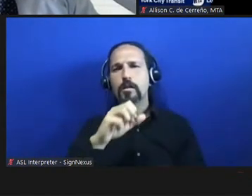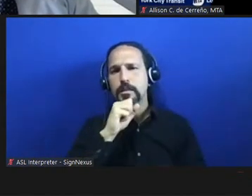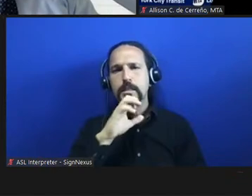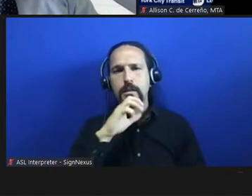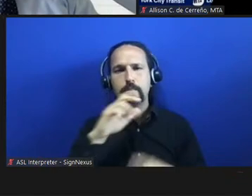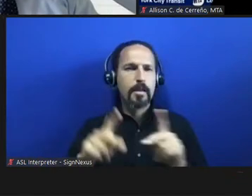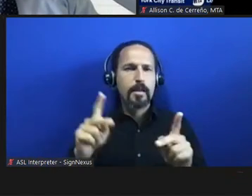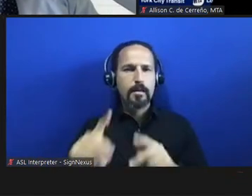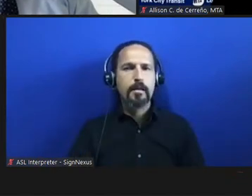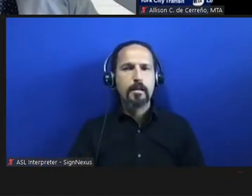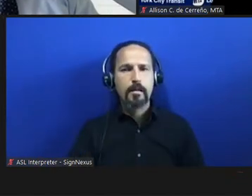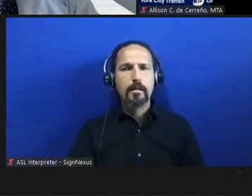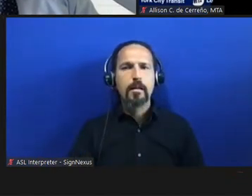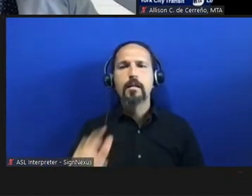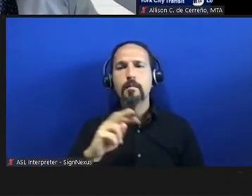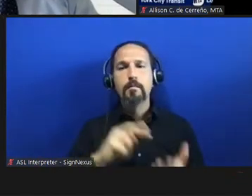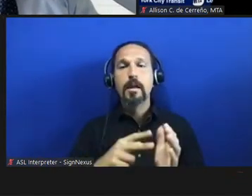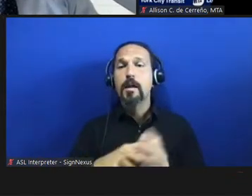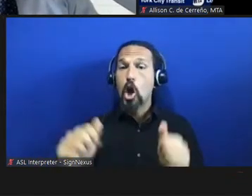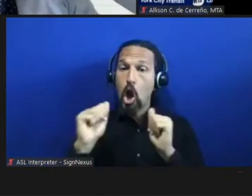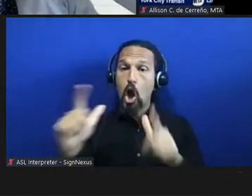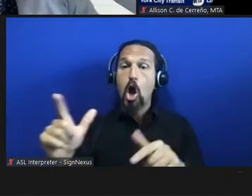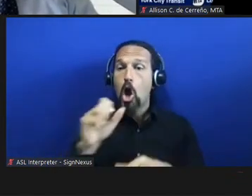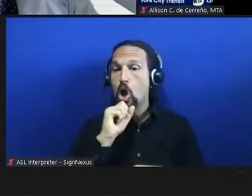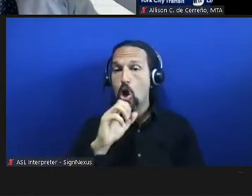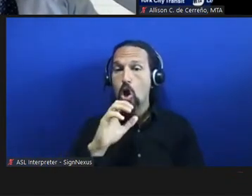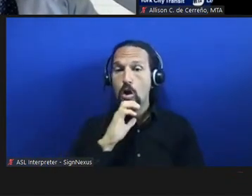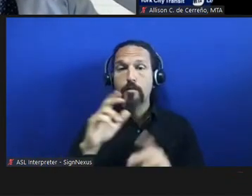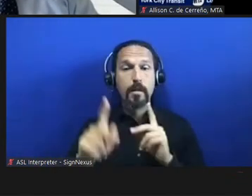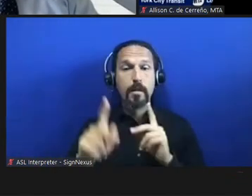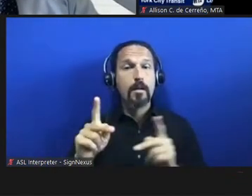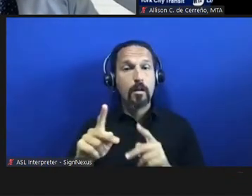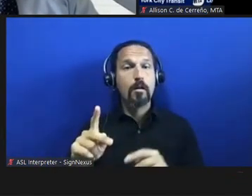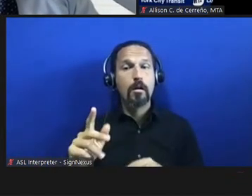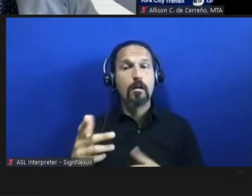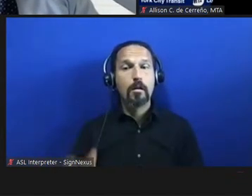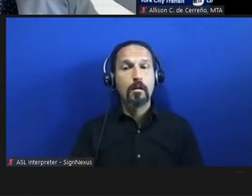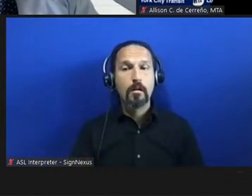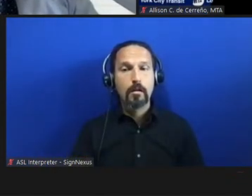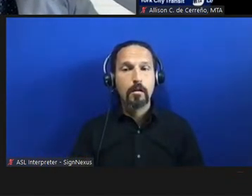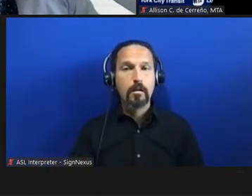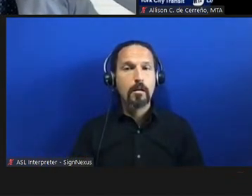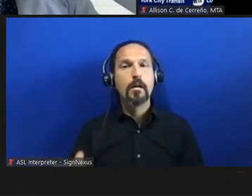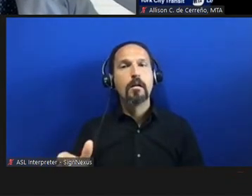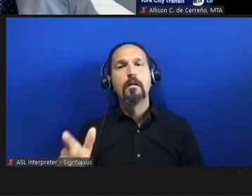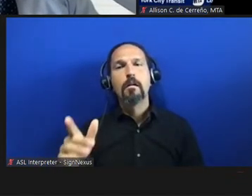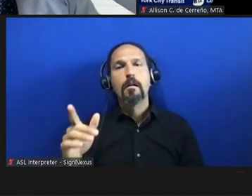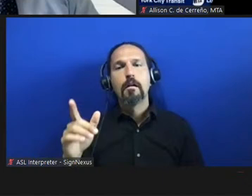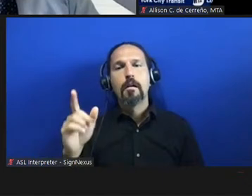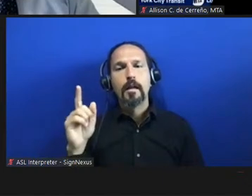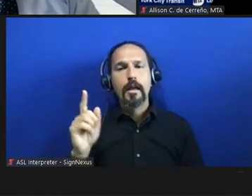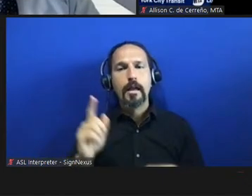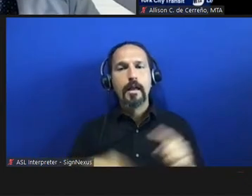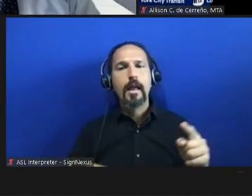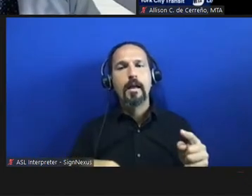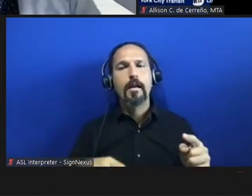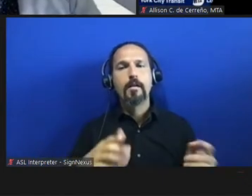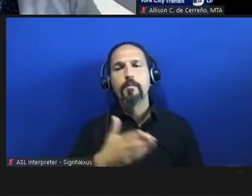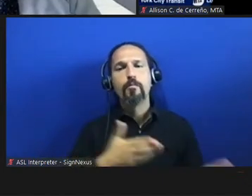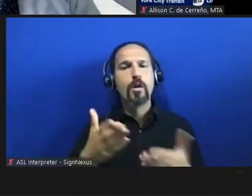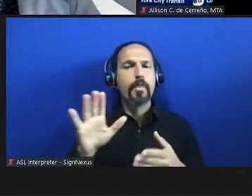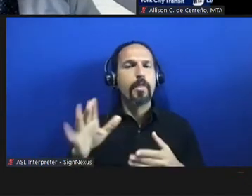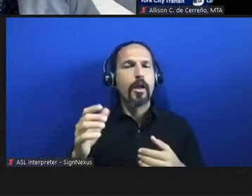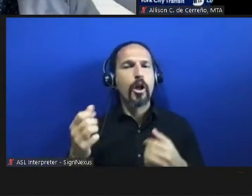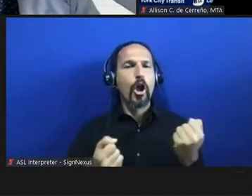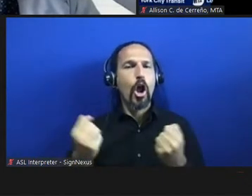as if all old people will be more abundant if they cannot bring their